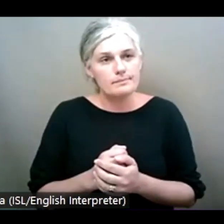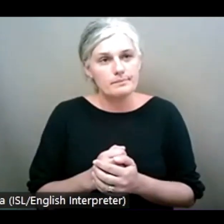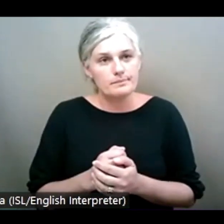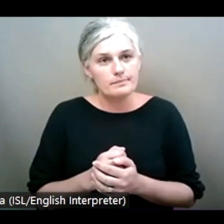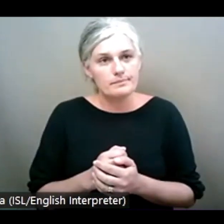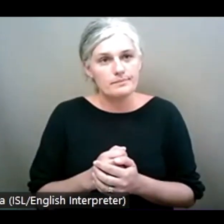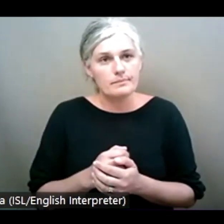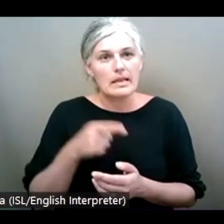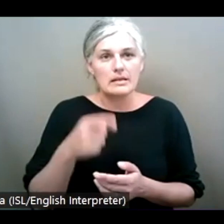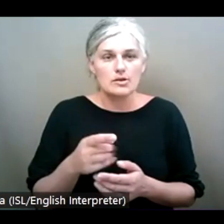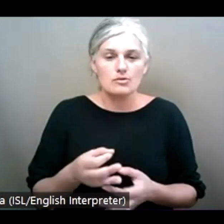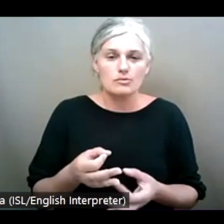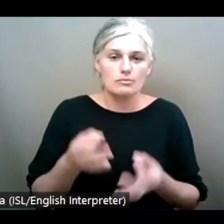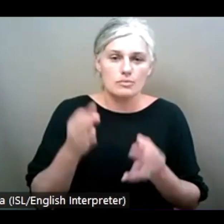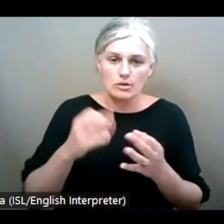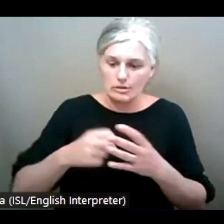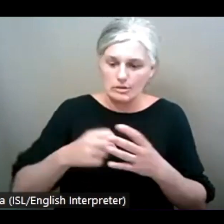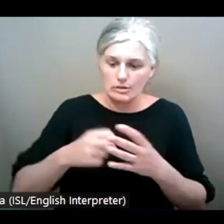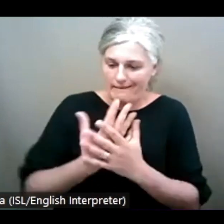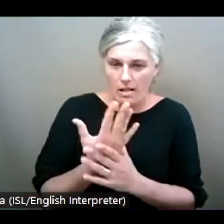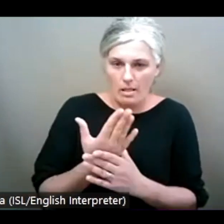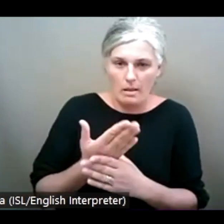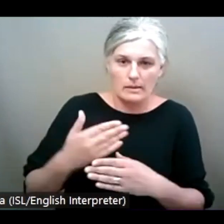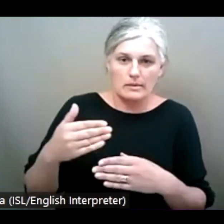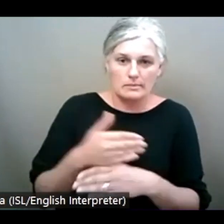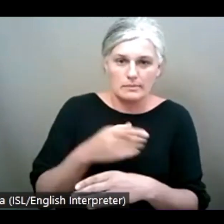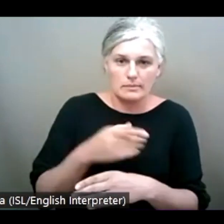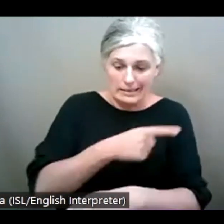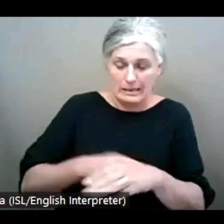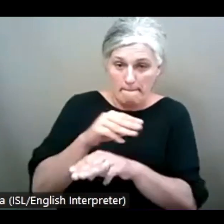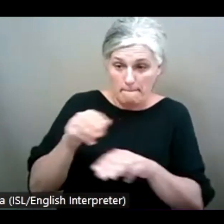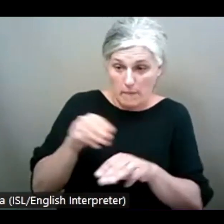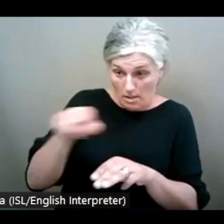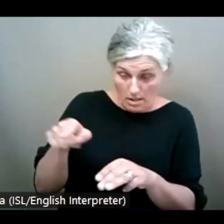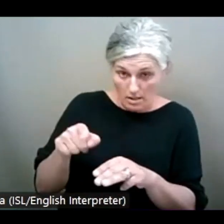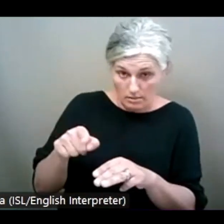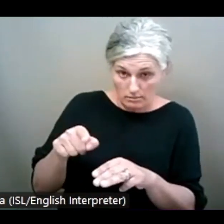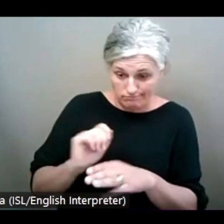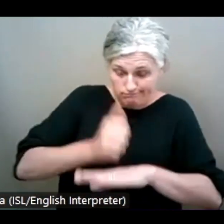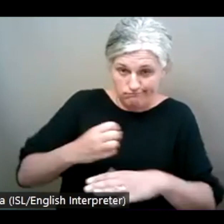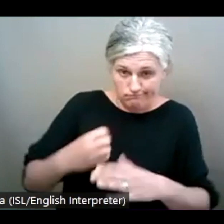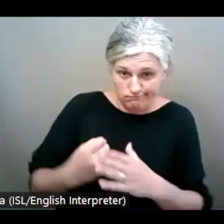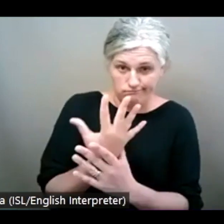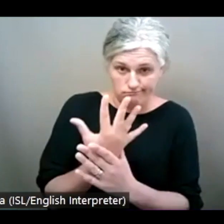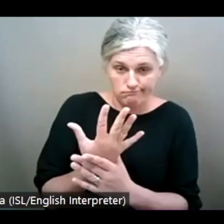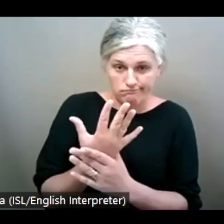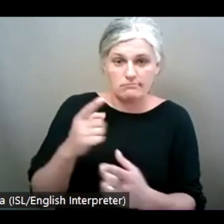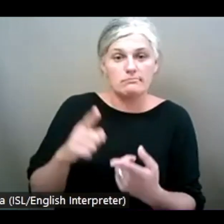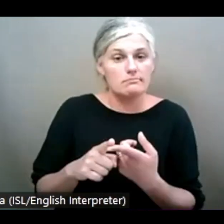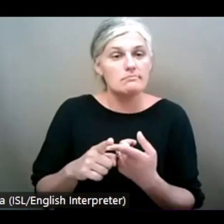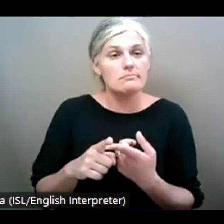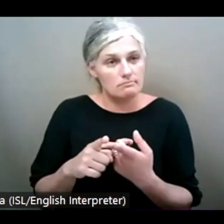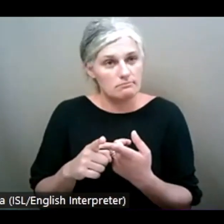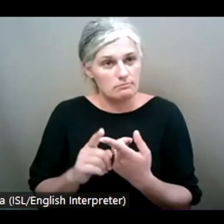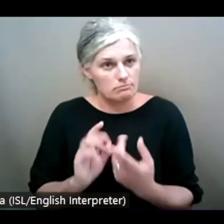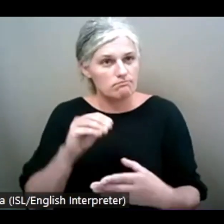great thing is that it's been developed by disabled people, by disabled activists, informed and in